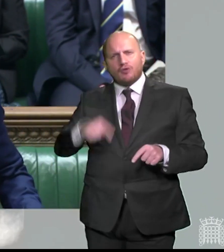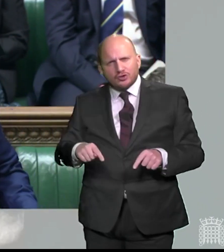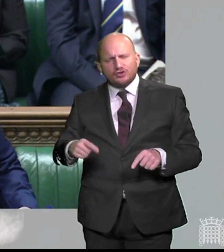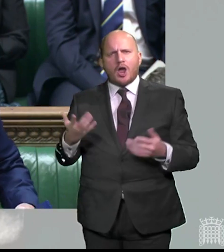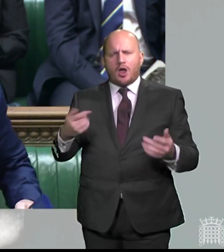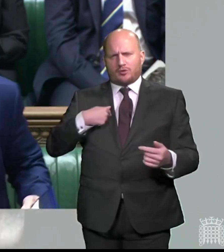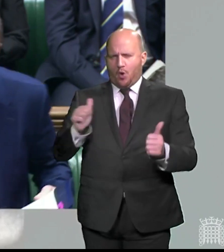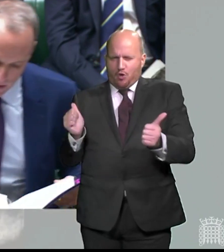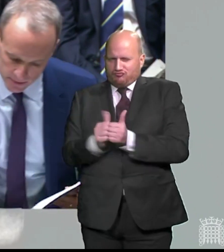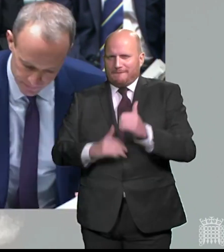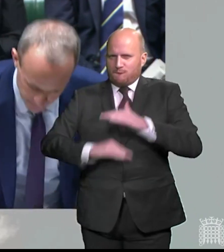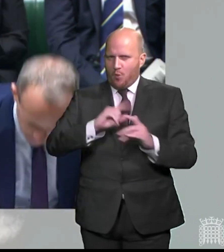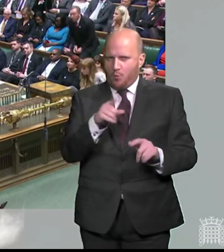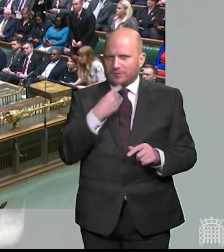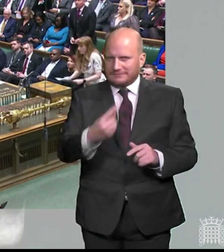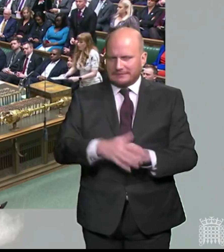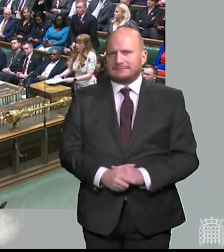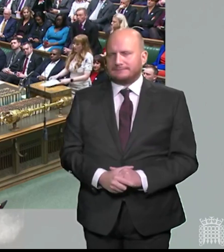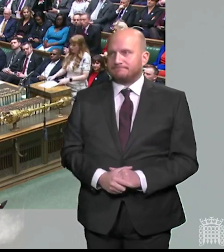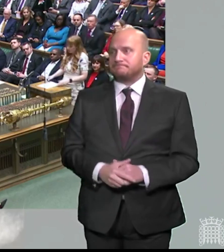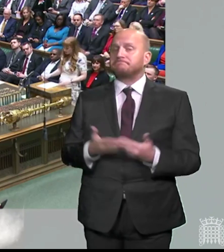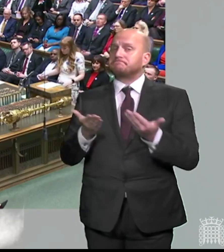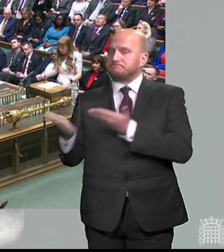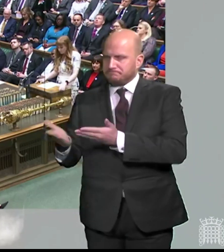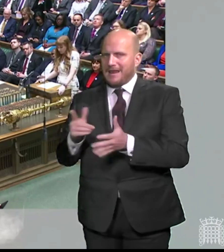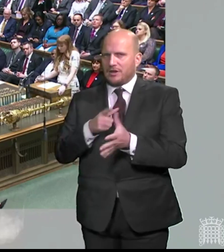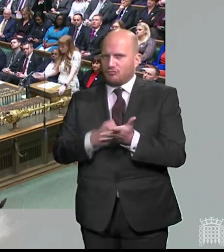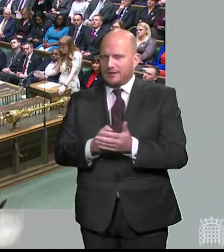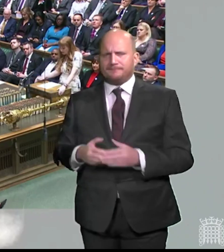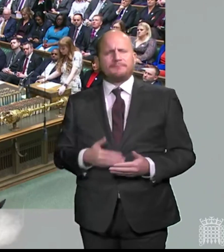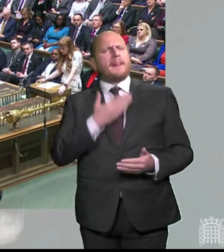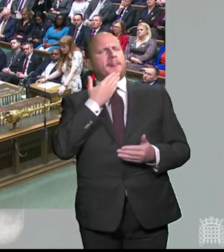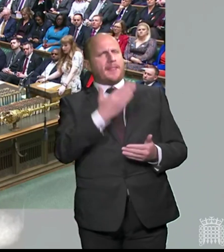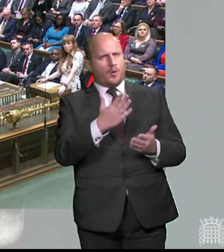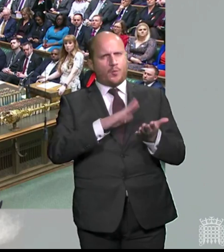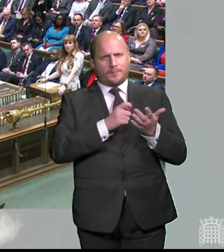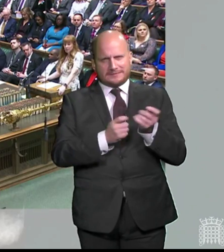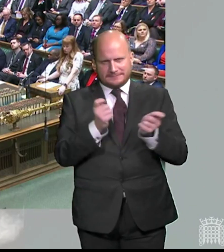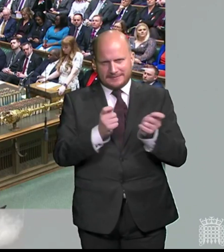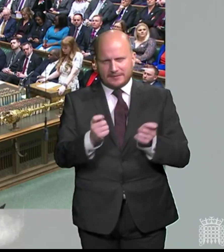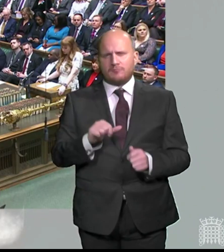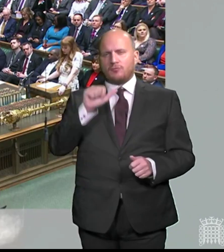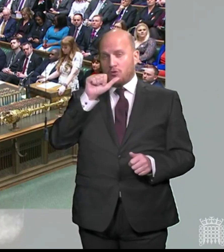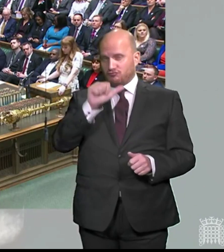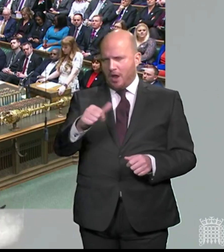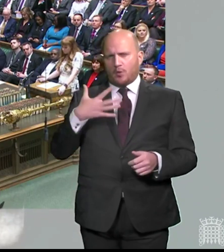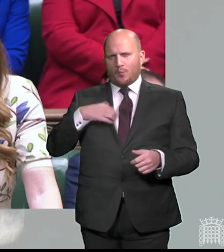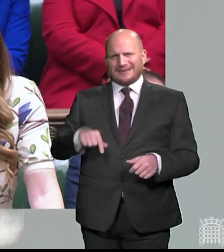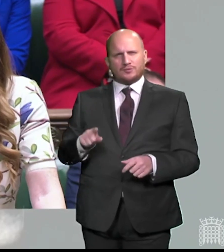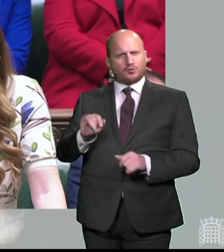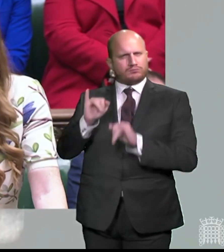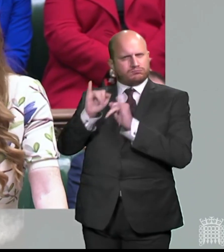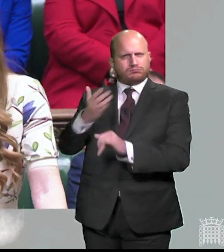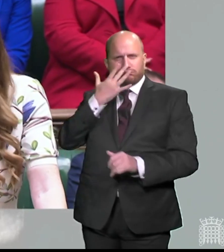she said 100%. Angela Ray. Thank you, Mr. Speaker, and it's right that we condemn Putin in his strongest terms. But